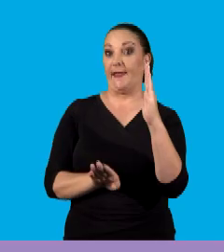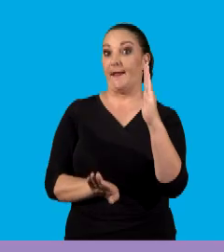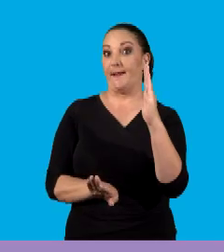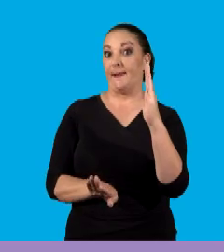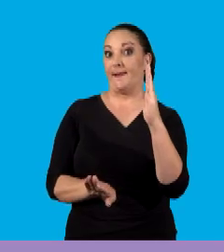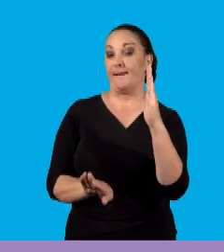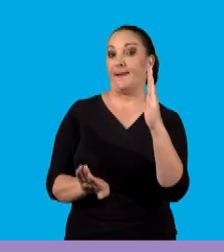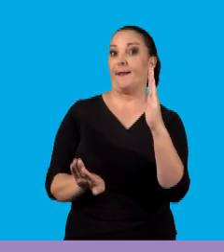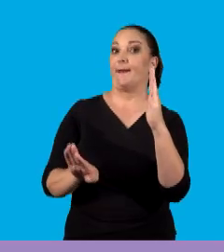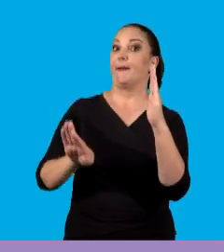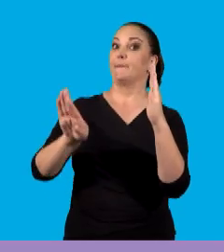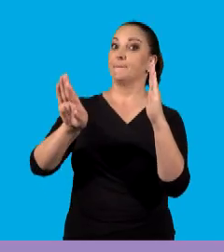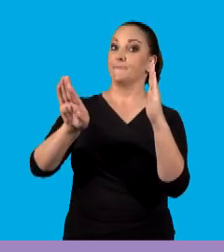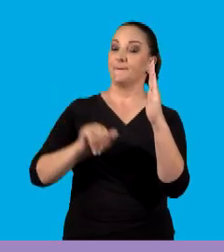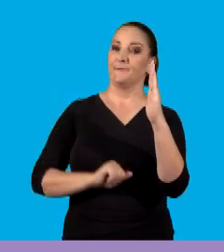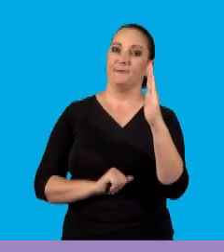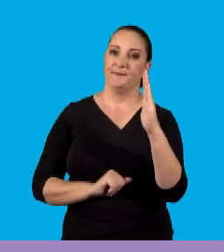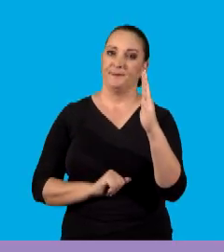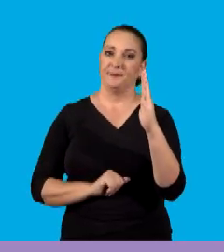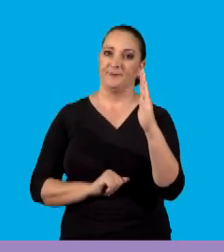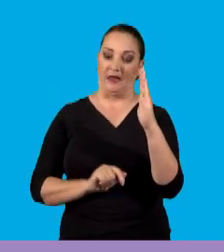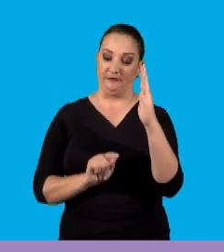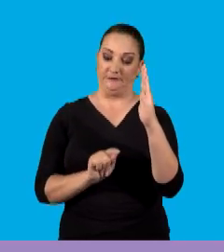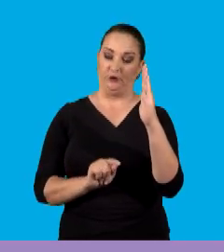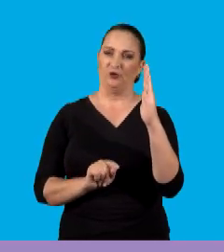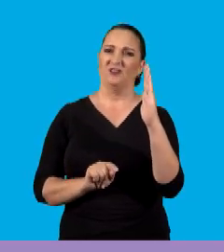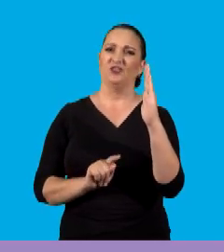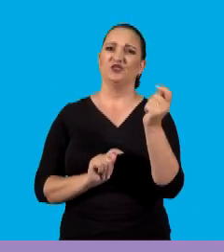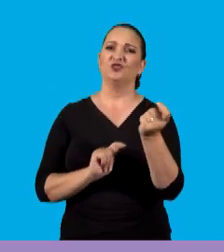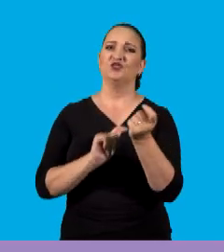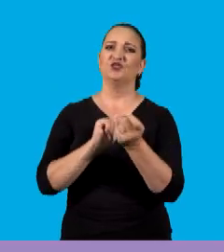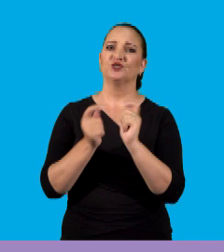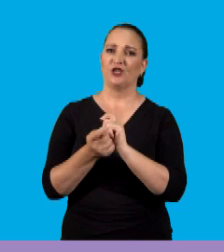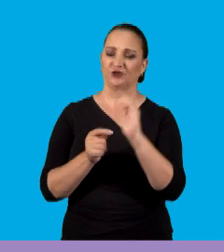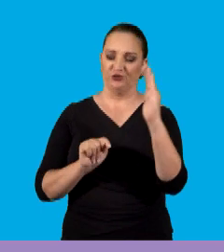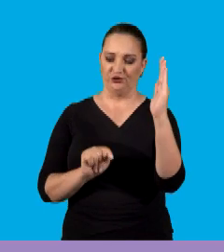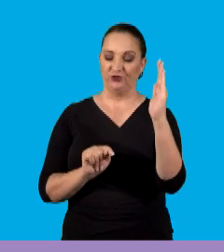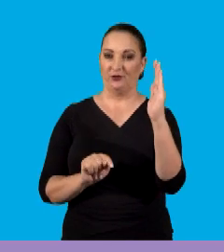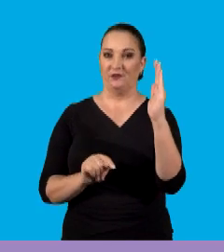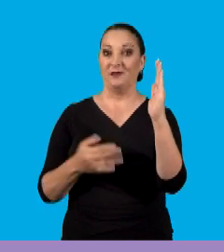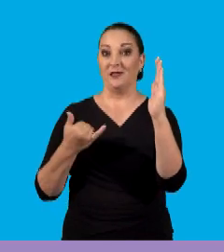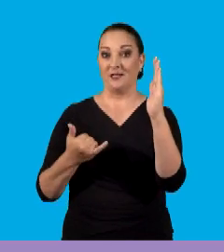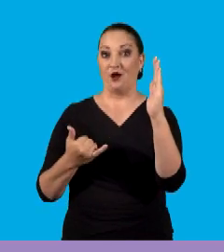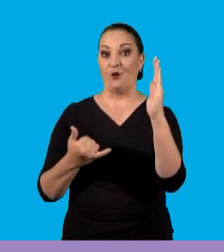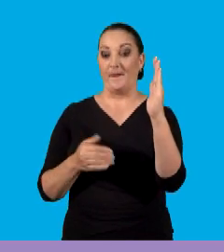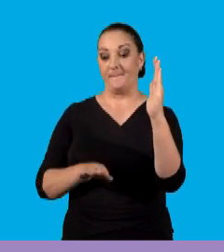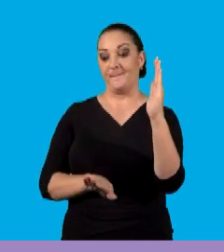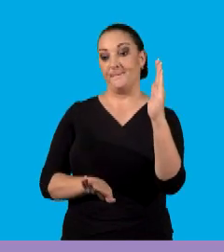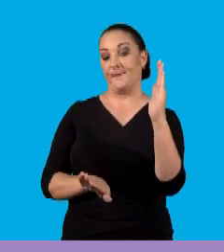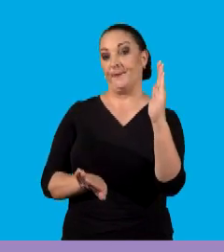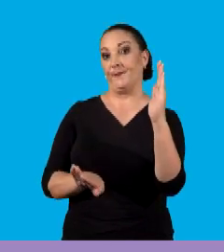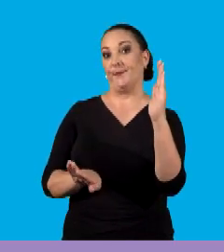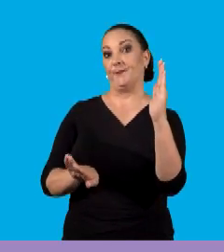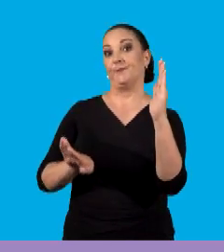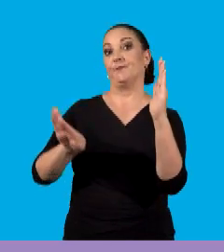our horizontal values are going up. And then what happens when it gets to this point where it turns? Then we can see that